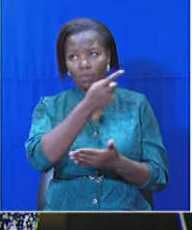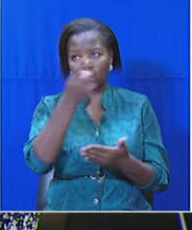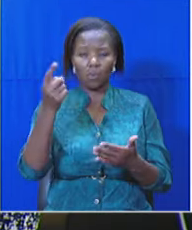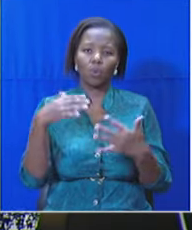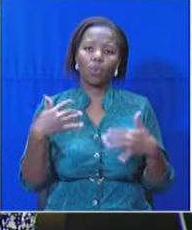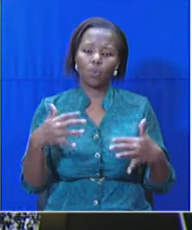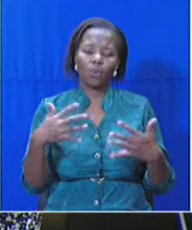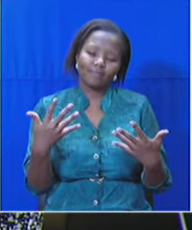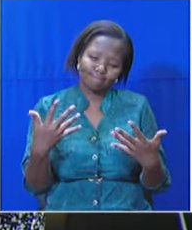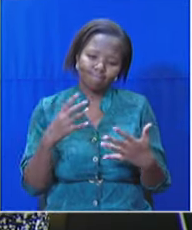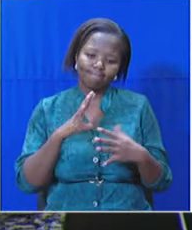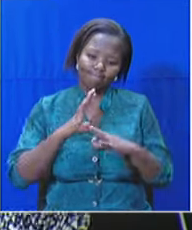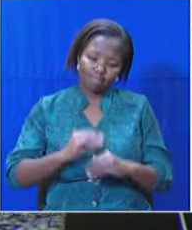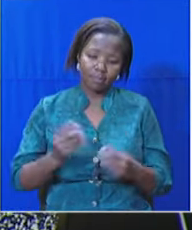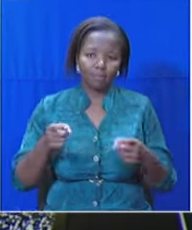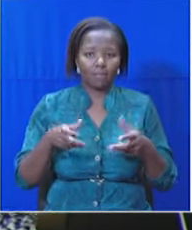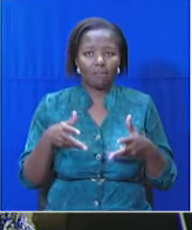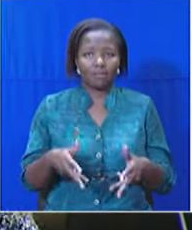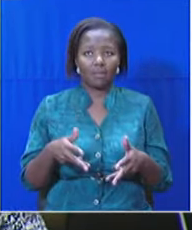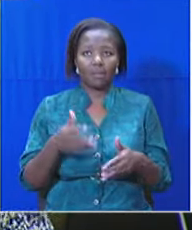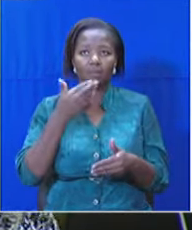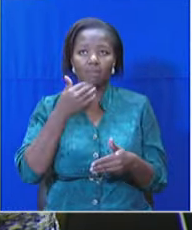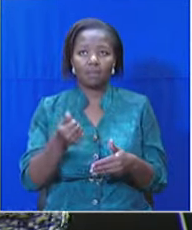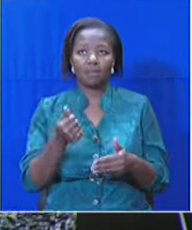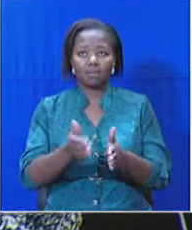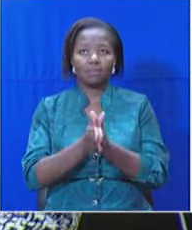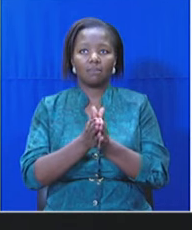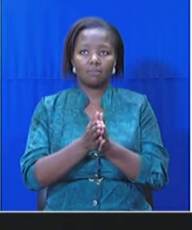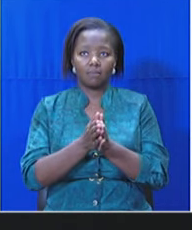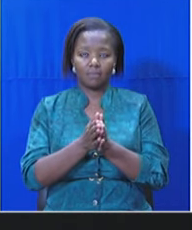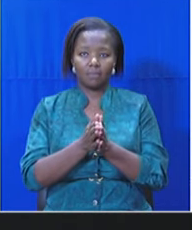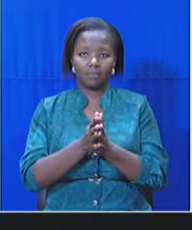being here because they can Thank just you, clap Honorable because the Member. HODs I've are noted watching. your point.